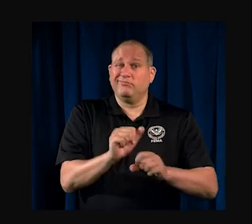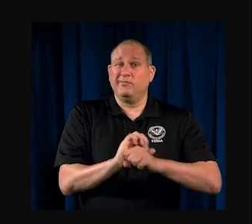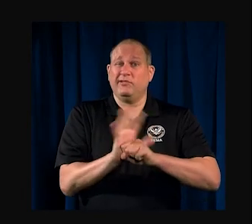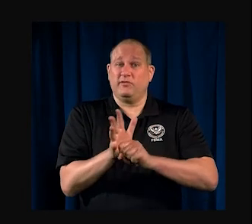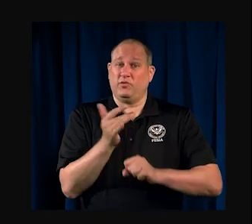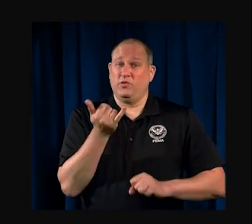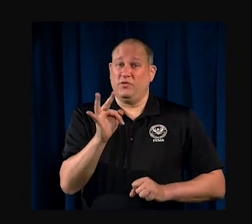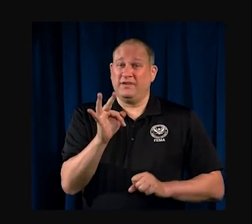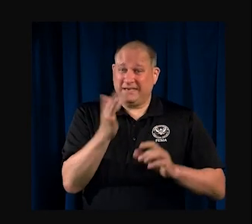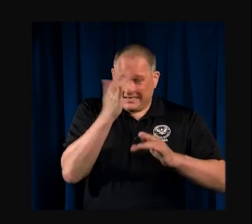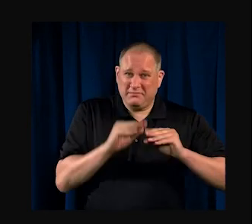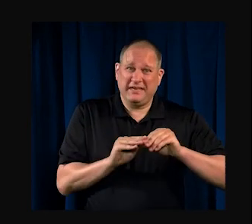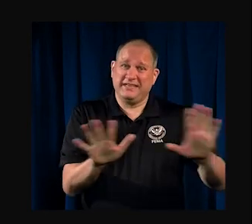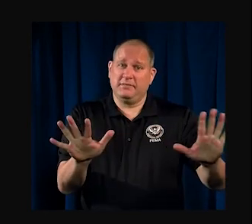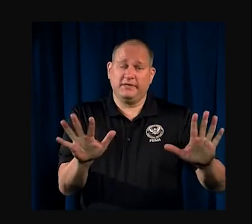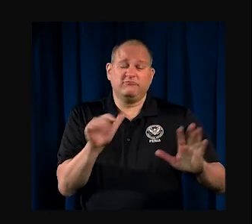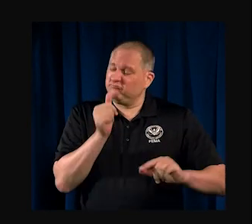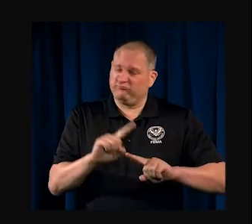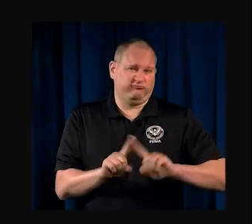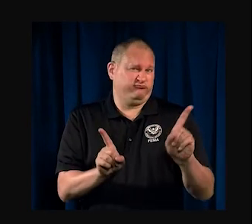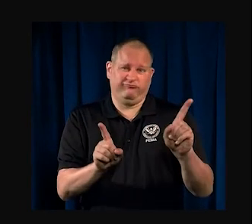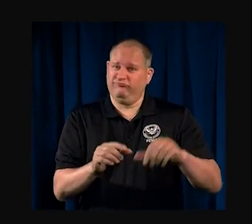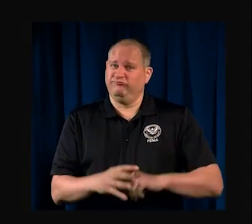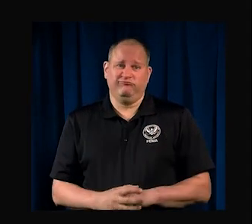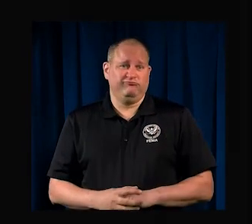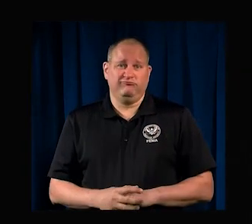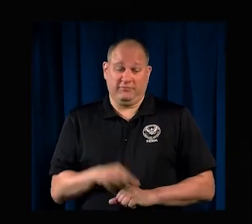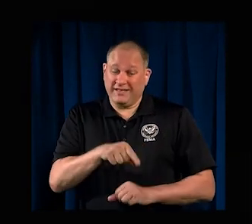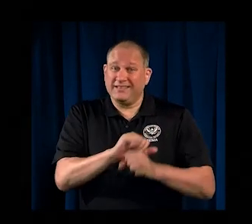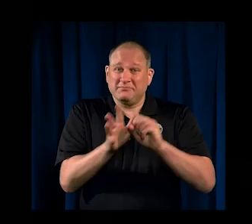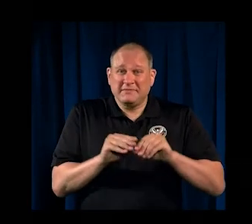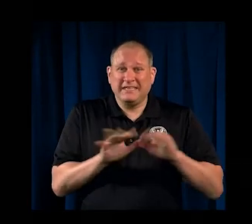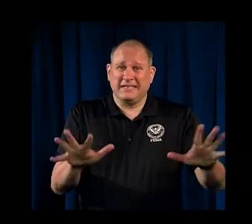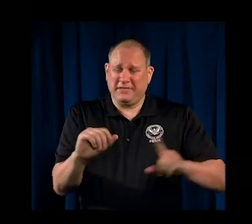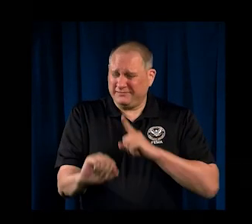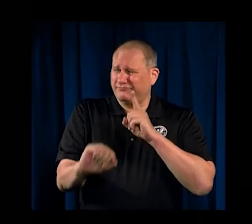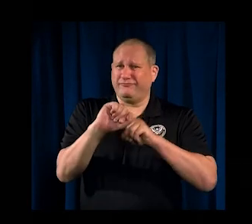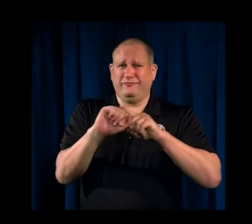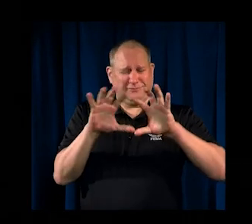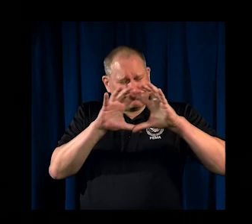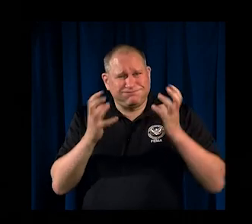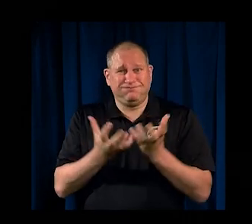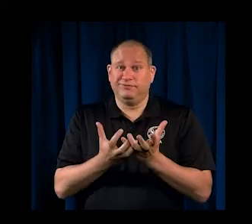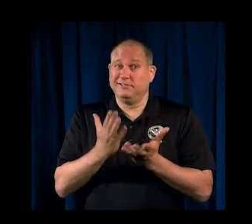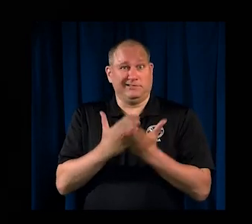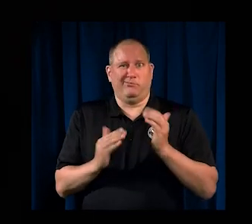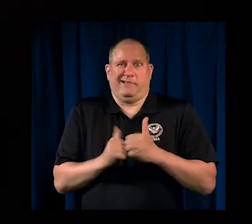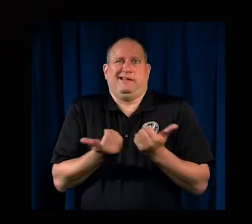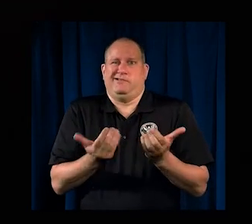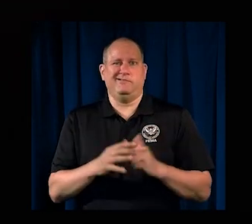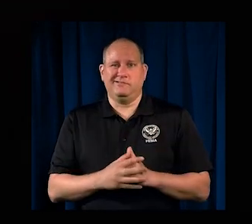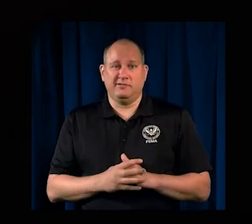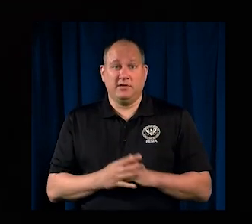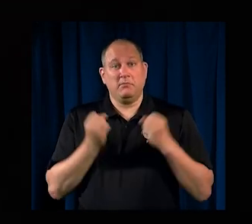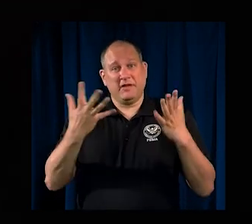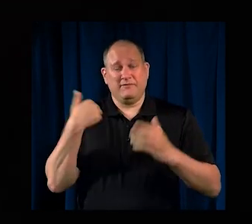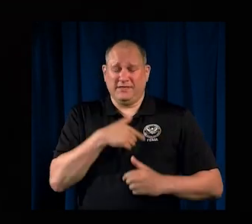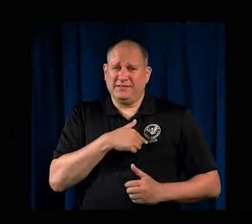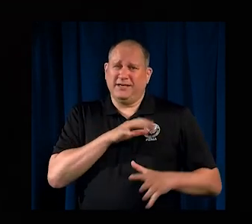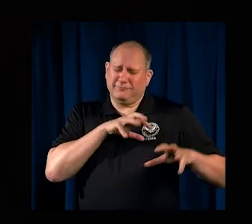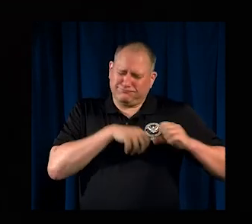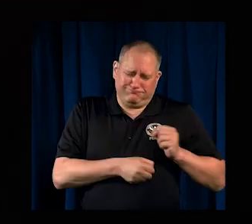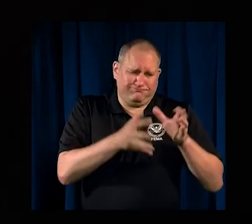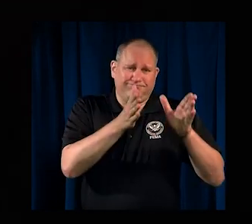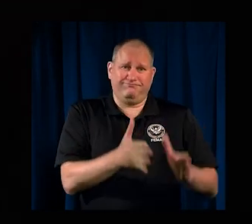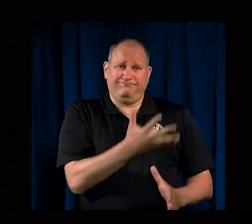declared disaster due to the COVID-19 pandemic is no exception. The pandemic has affected all of us in some way.